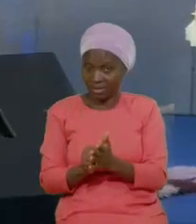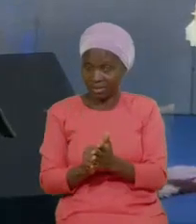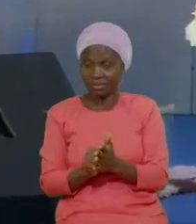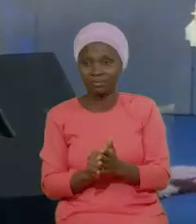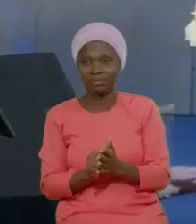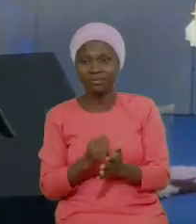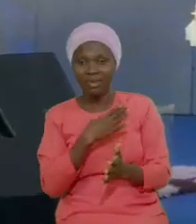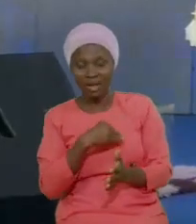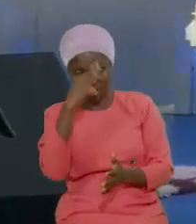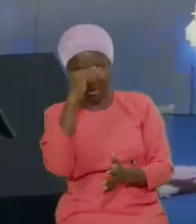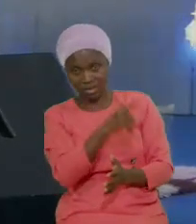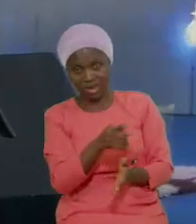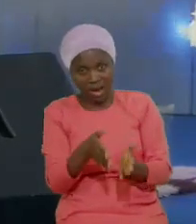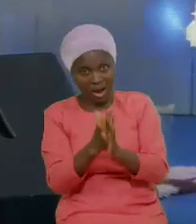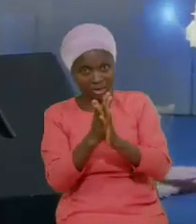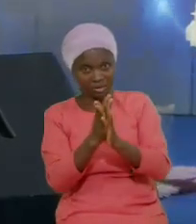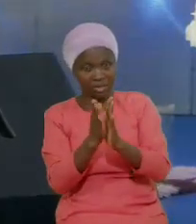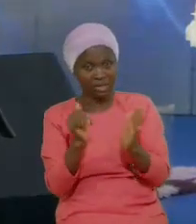and he asks that